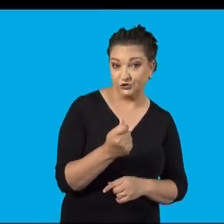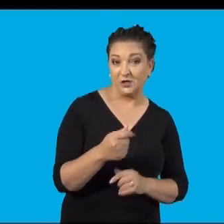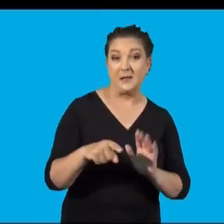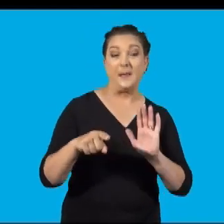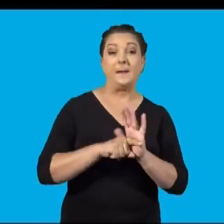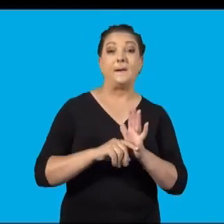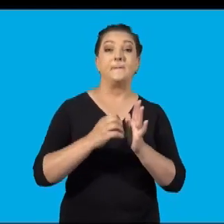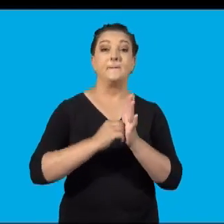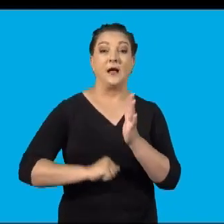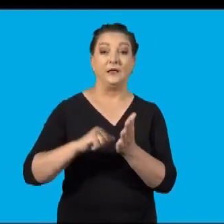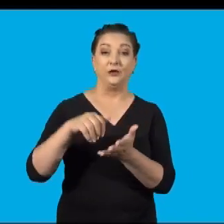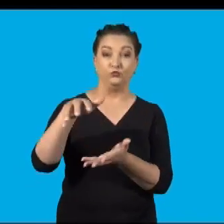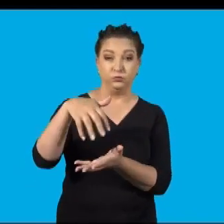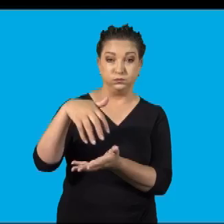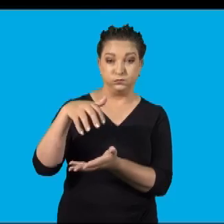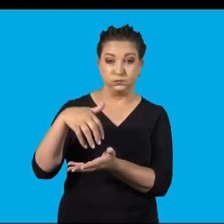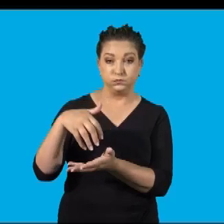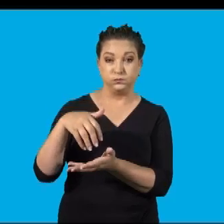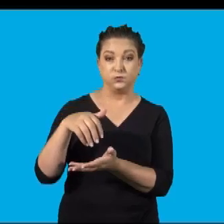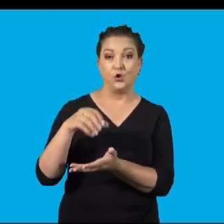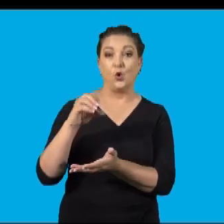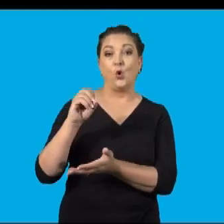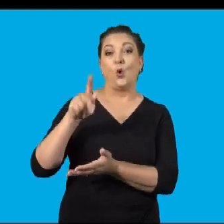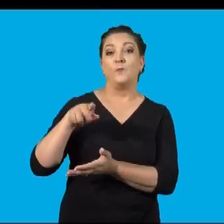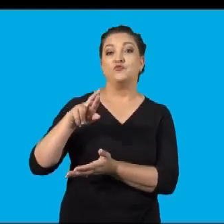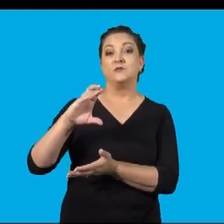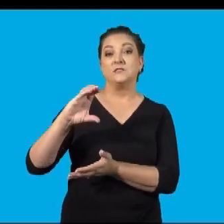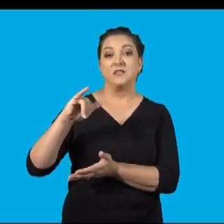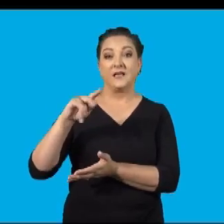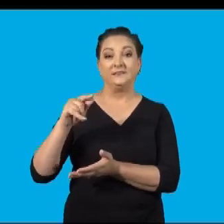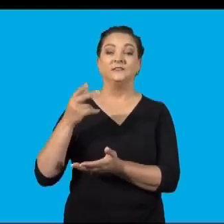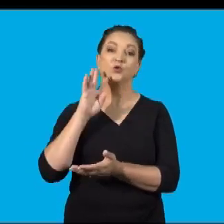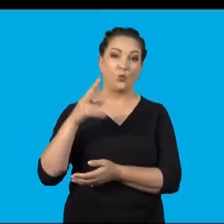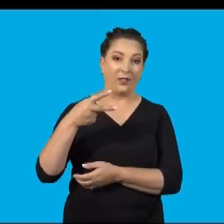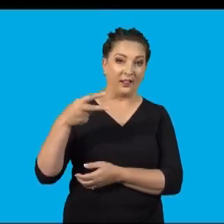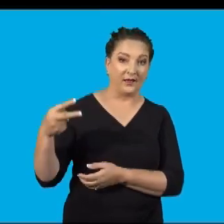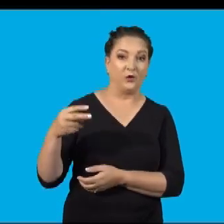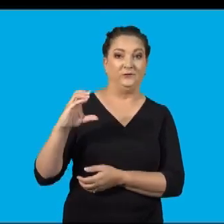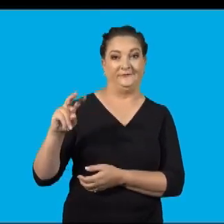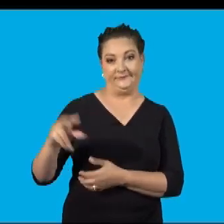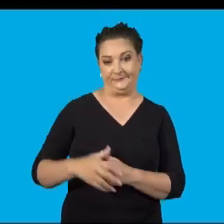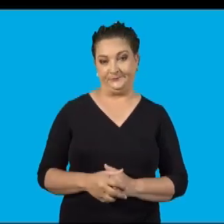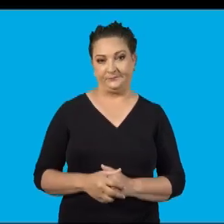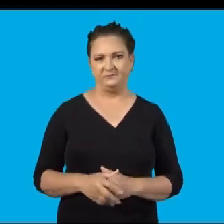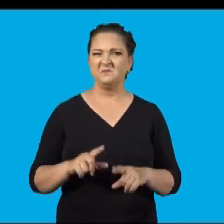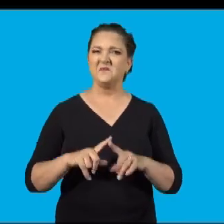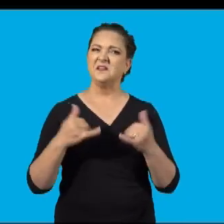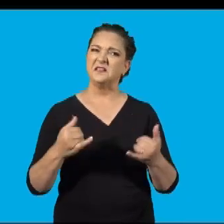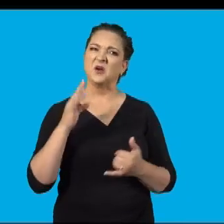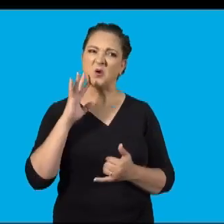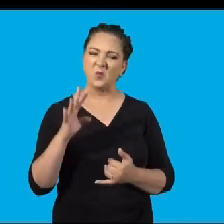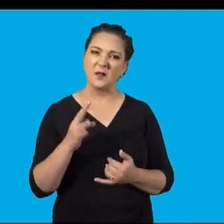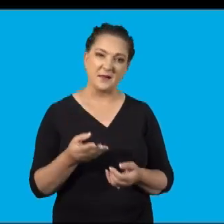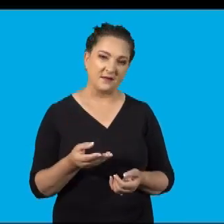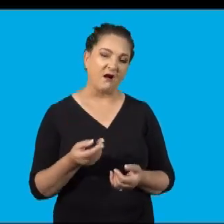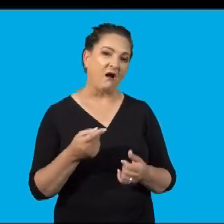accumulated depreciation, it will give you your carrying value. Very important. So you come here and